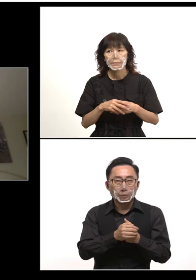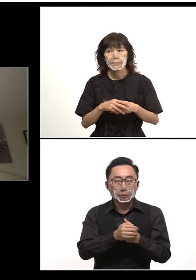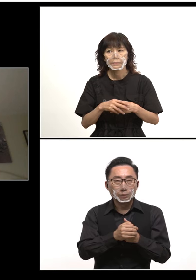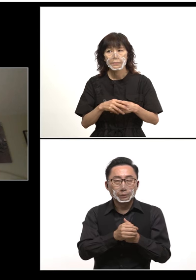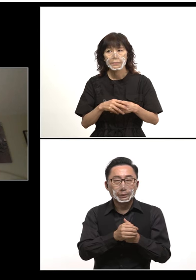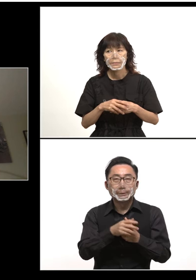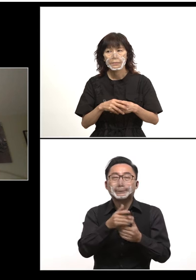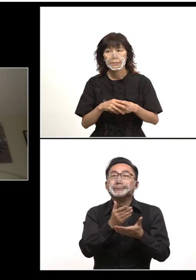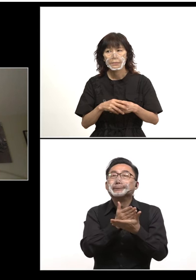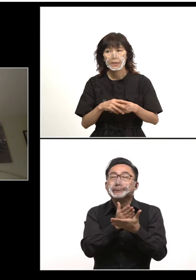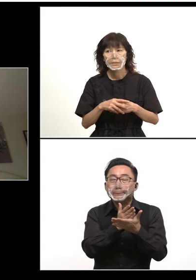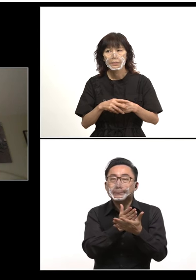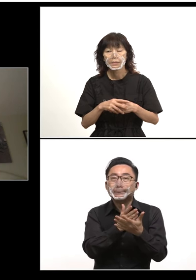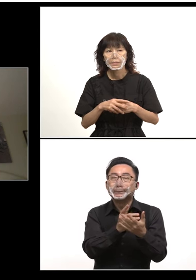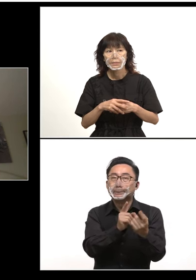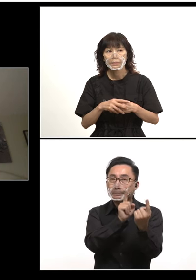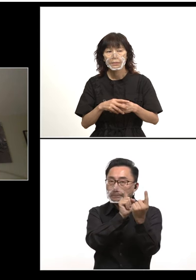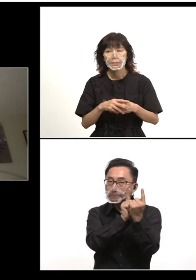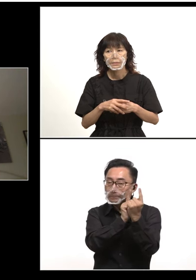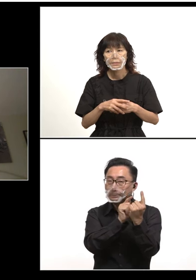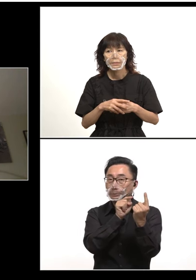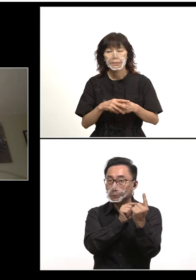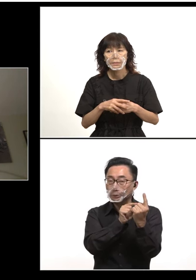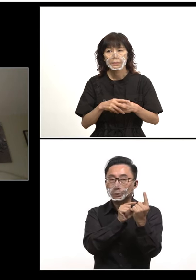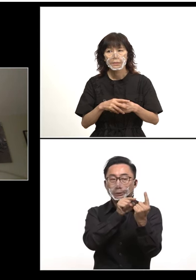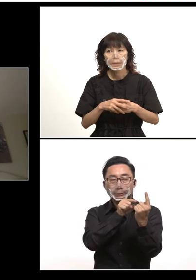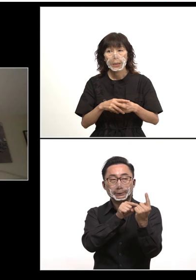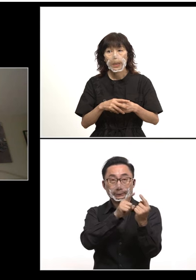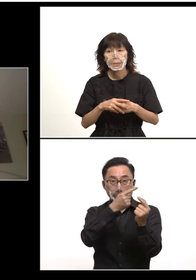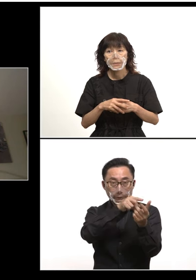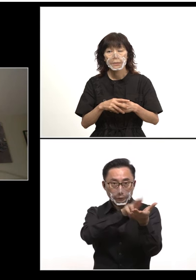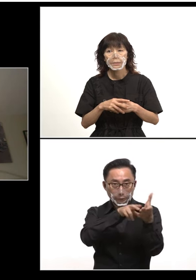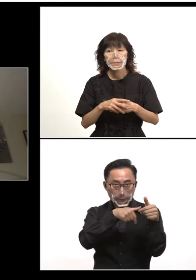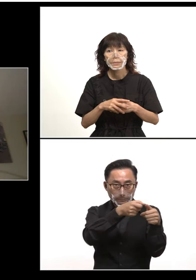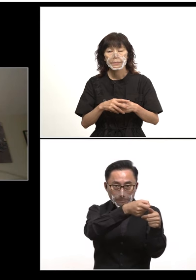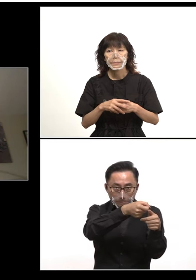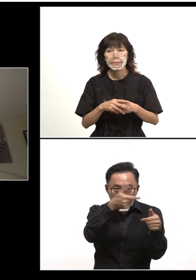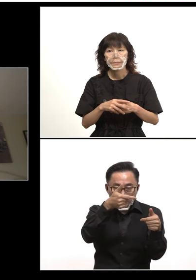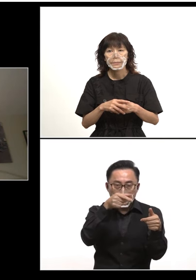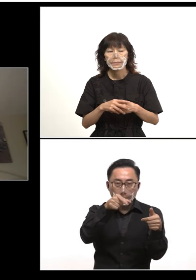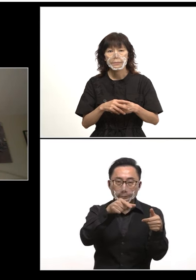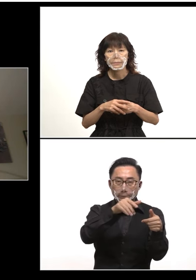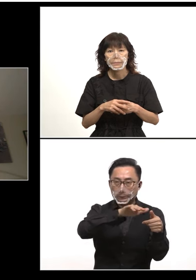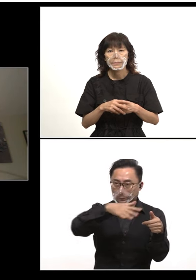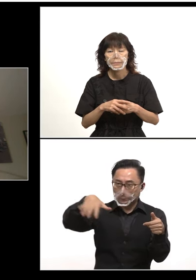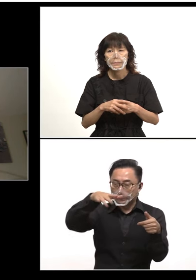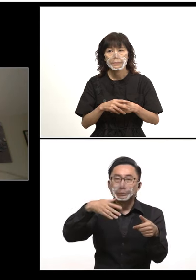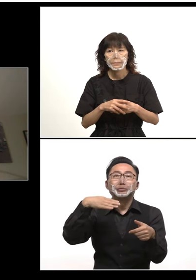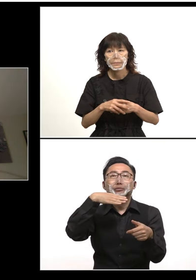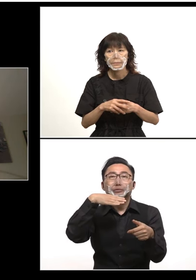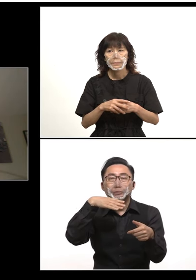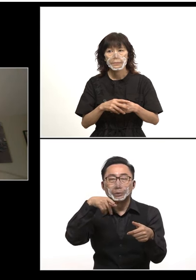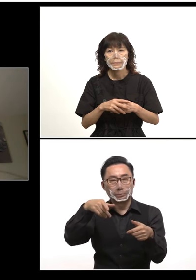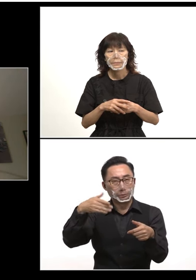to inspire and really build confidence amongst some of these young people who may have been, who've never experienced anything like it before,